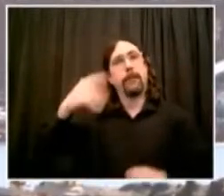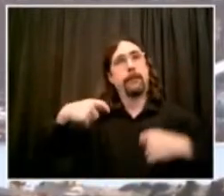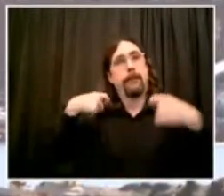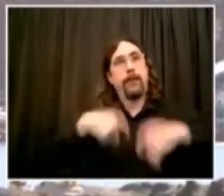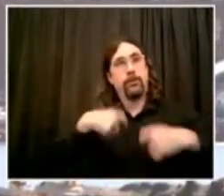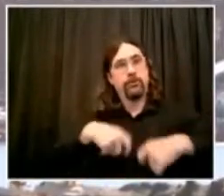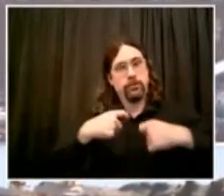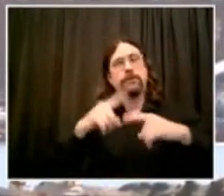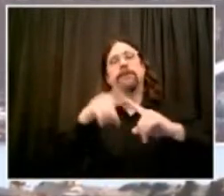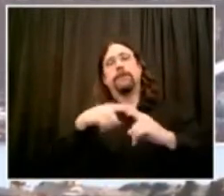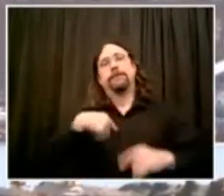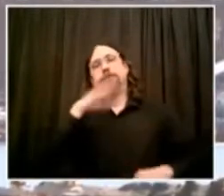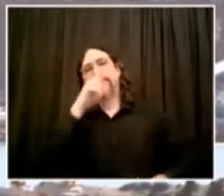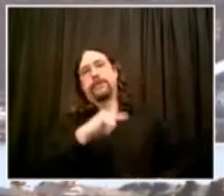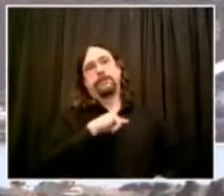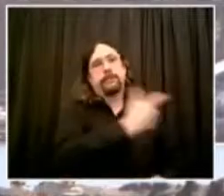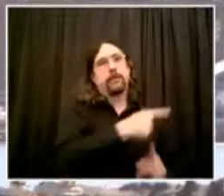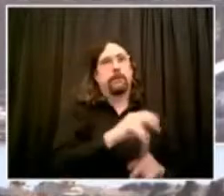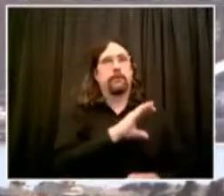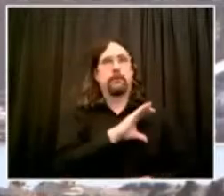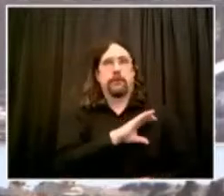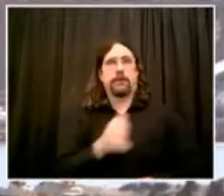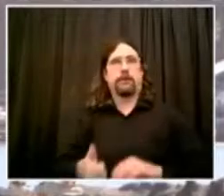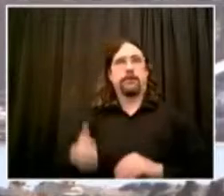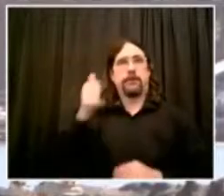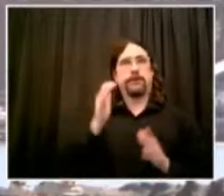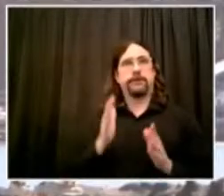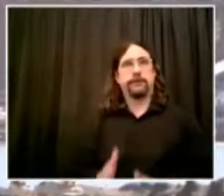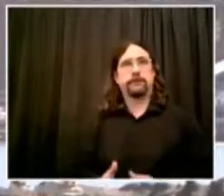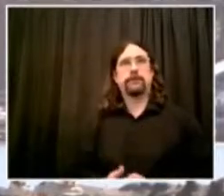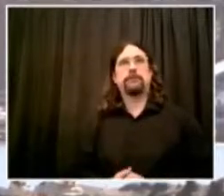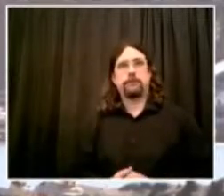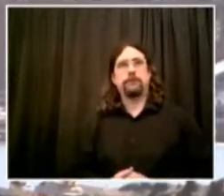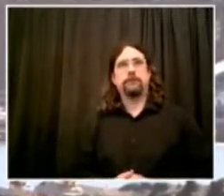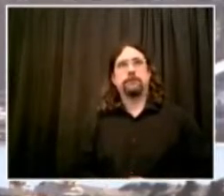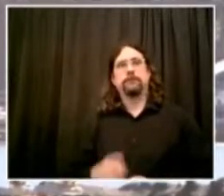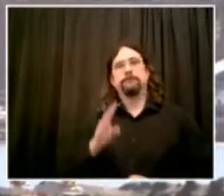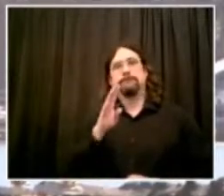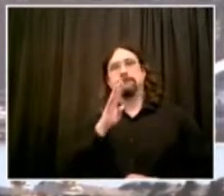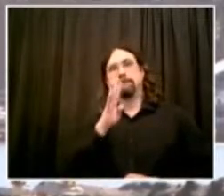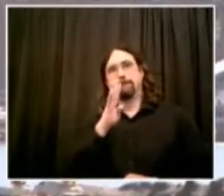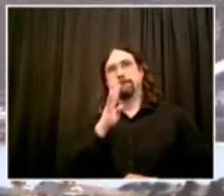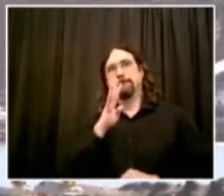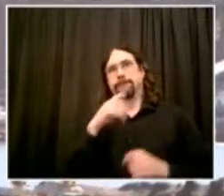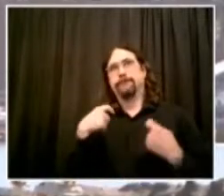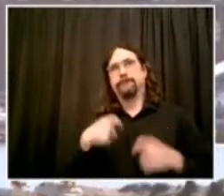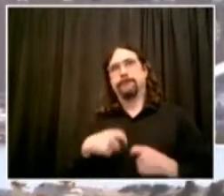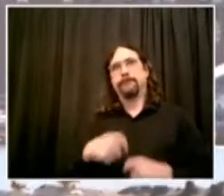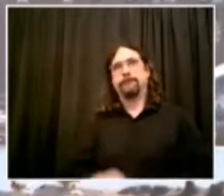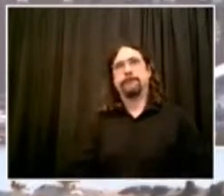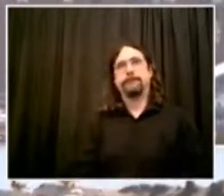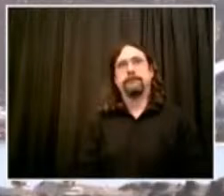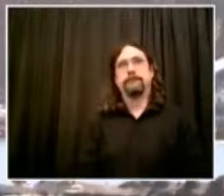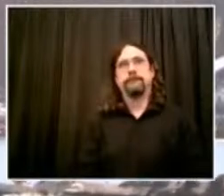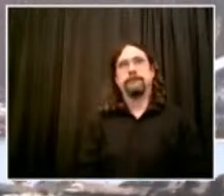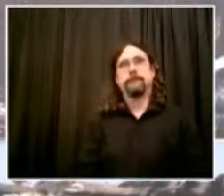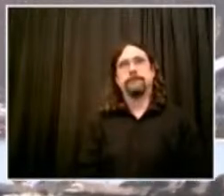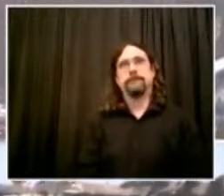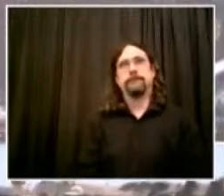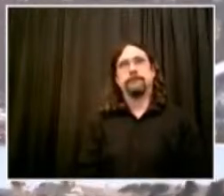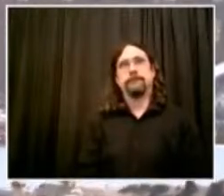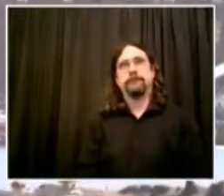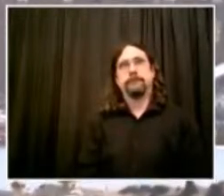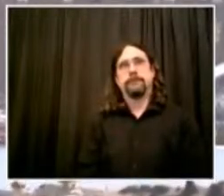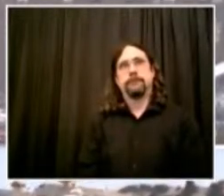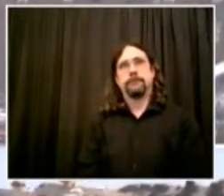Aunque hemos pasado por momentos difíciles, los neoyorquinos deben celebrar porque llegamos